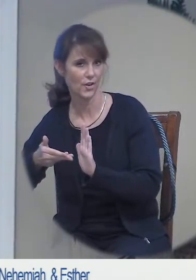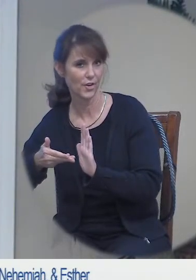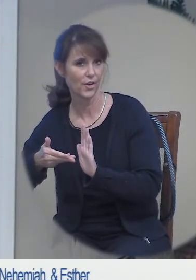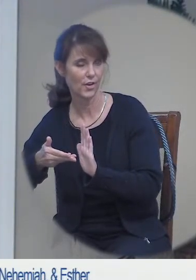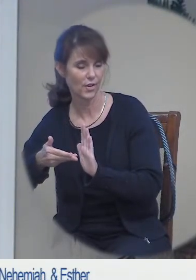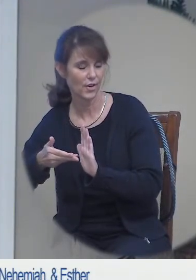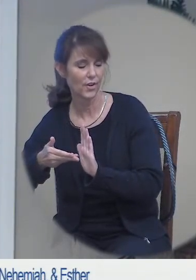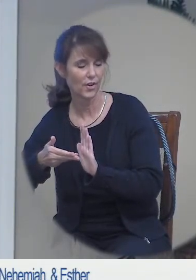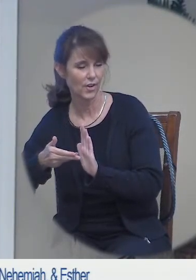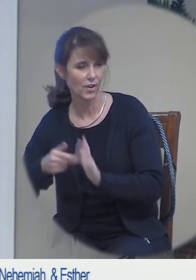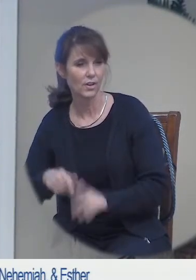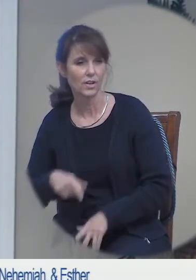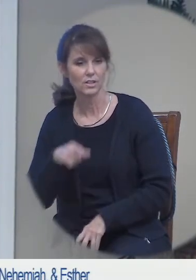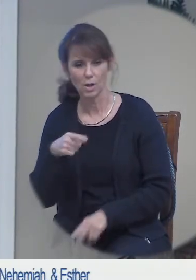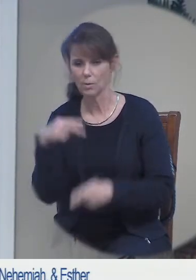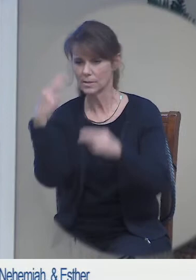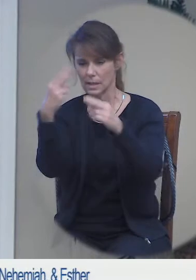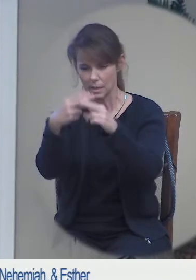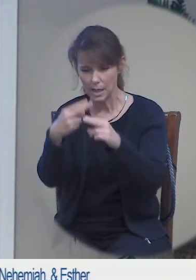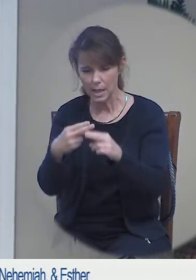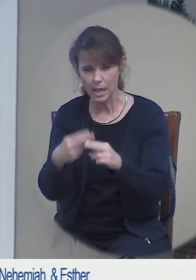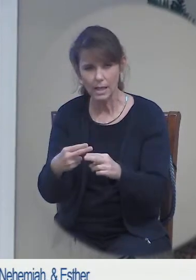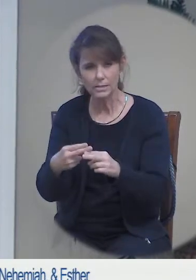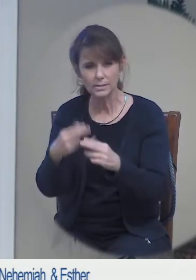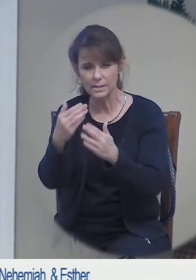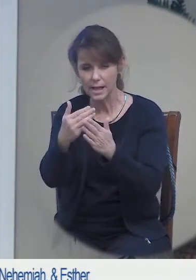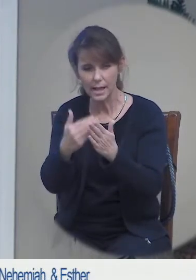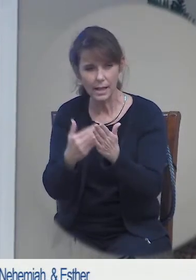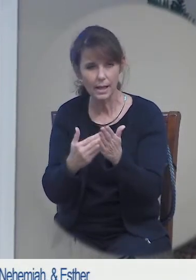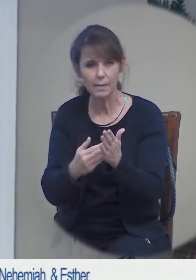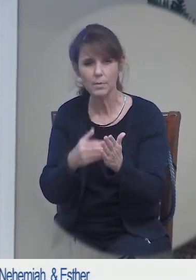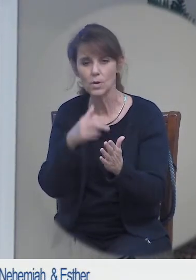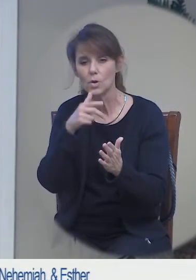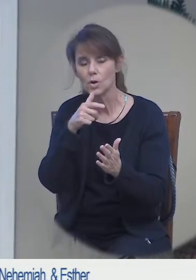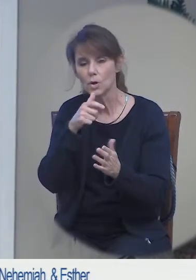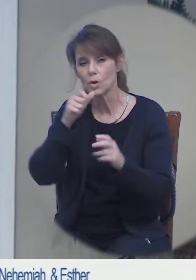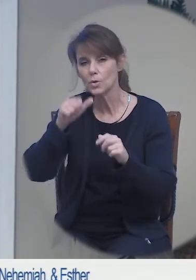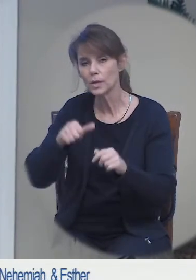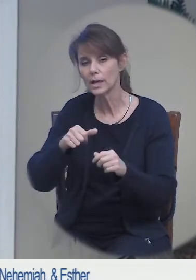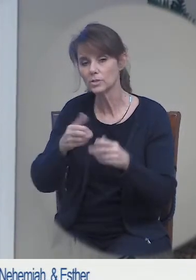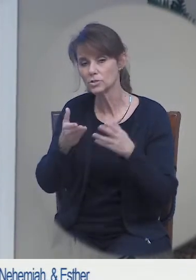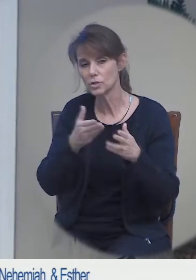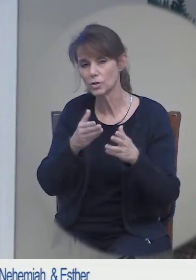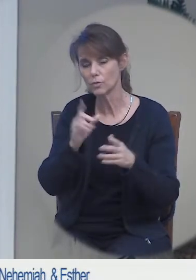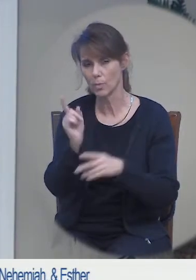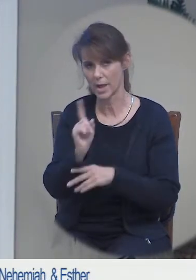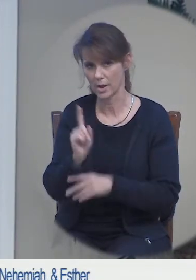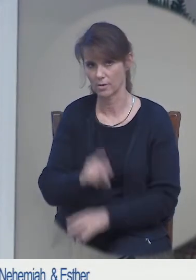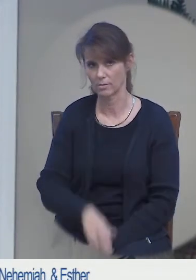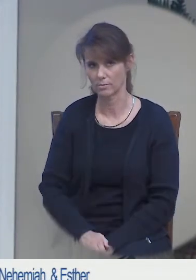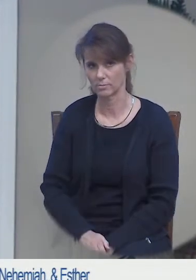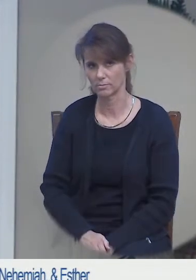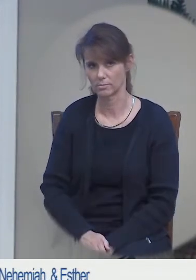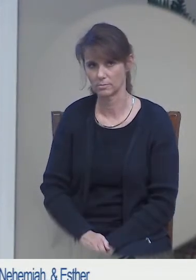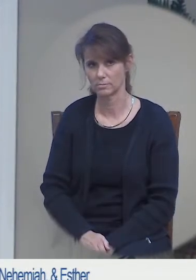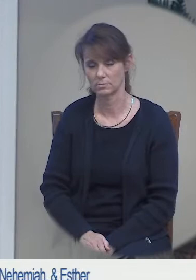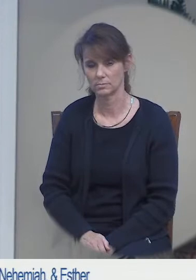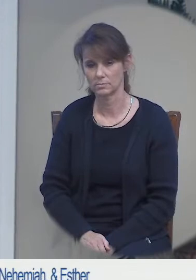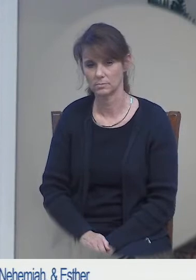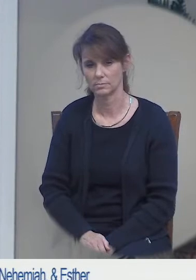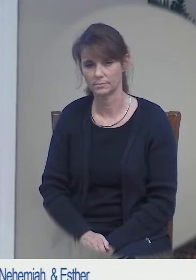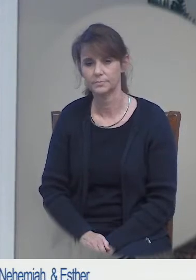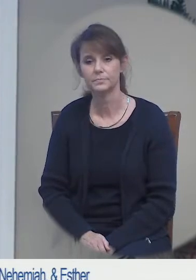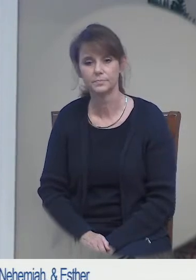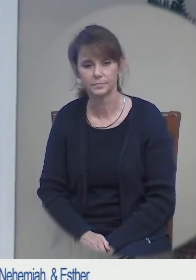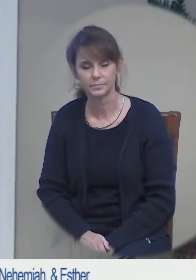in what way, and if they could serve in the temple. And then it shows us that every gift was important. He goes